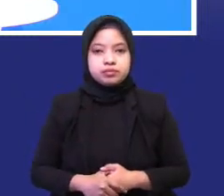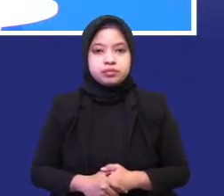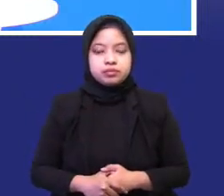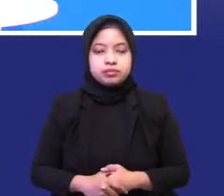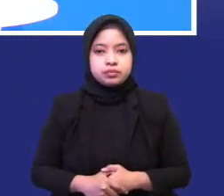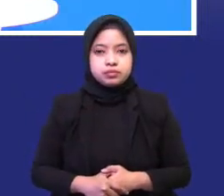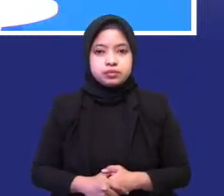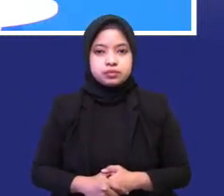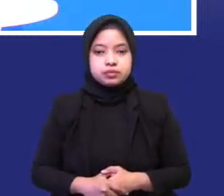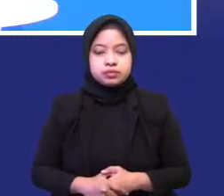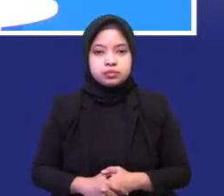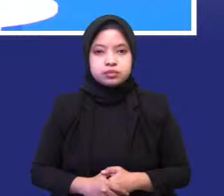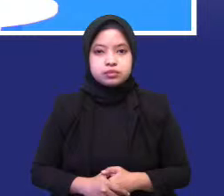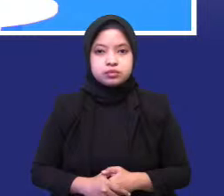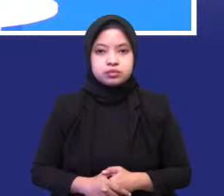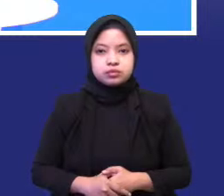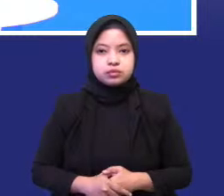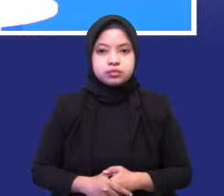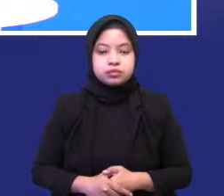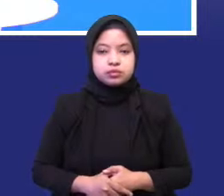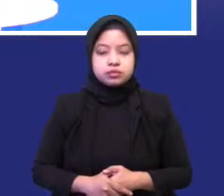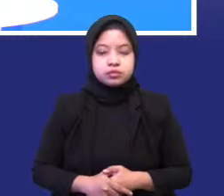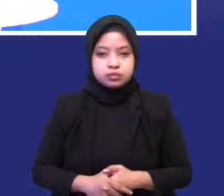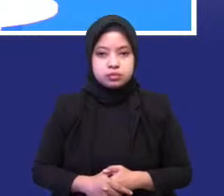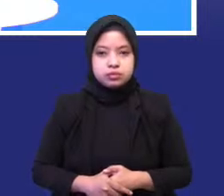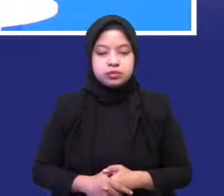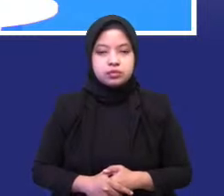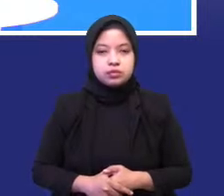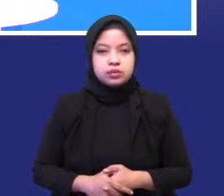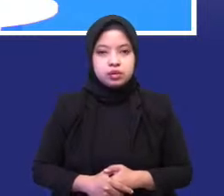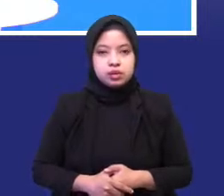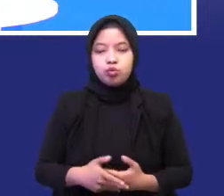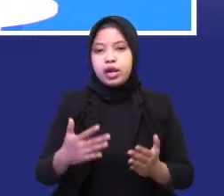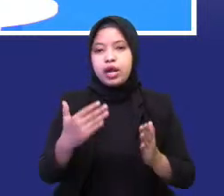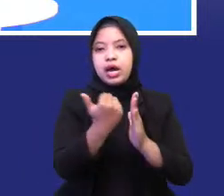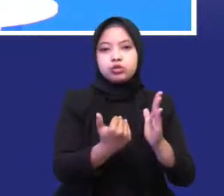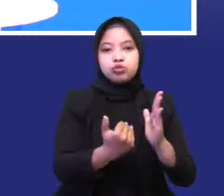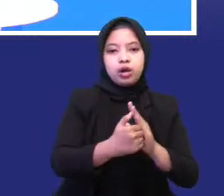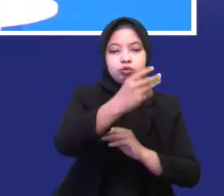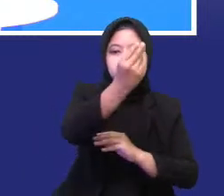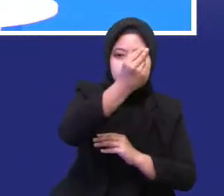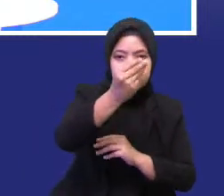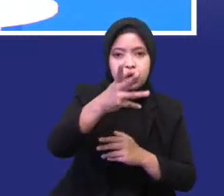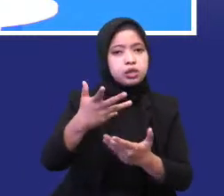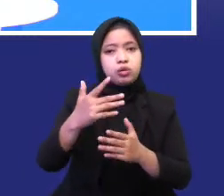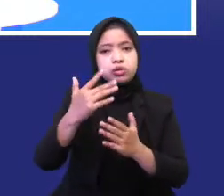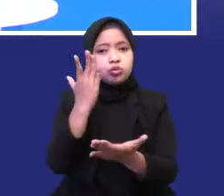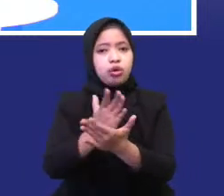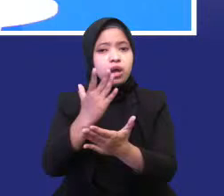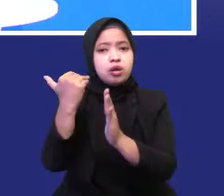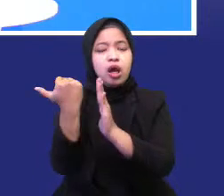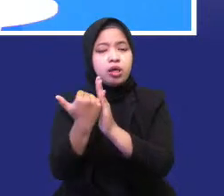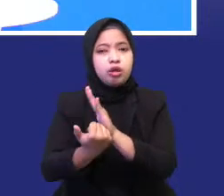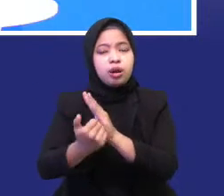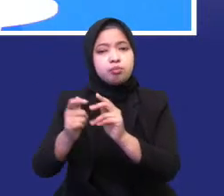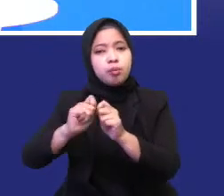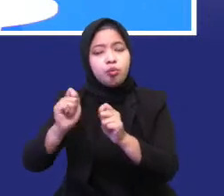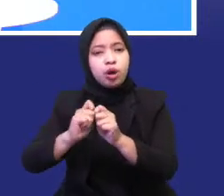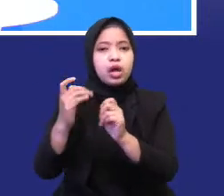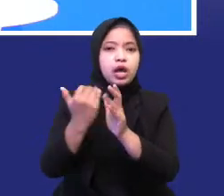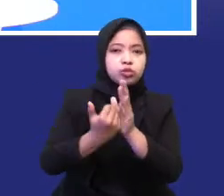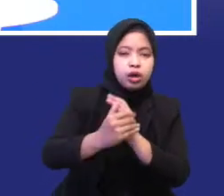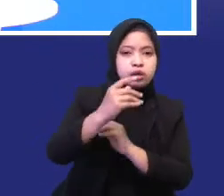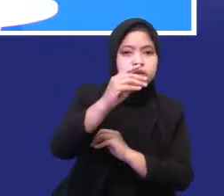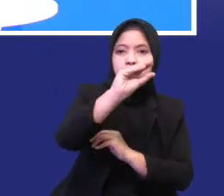that for media with a representative office, they can start applying again. But you may need